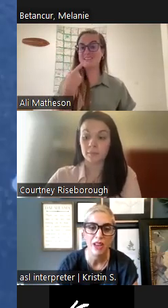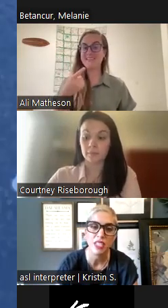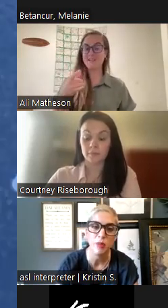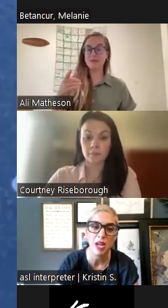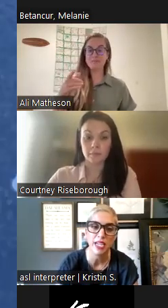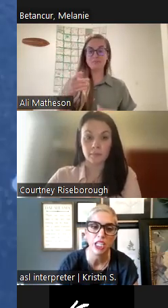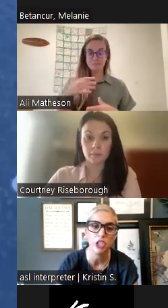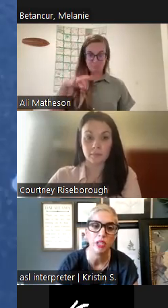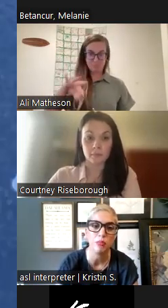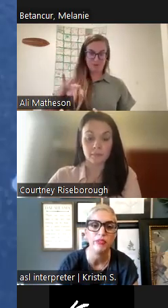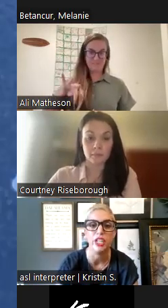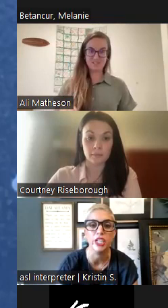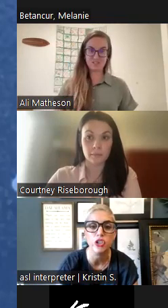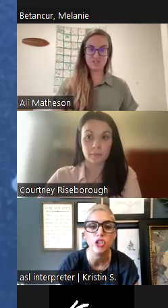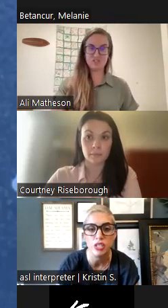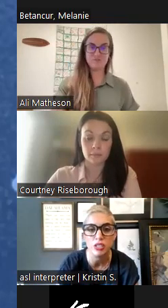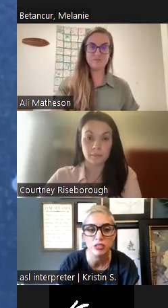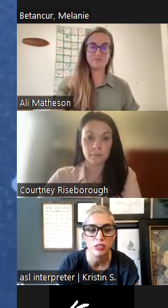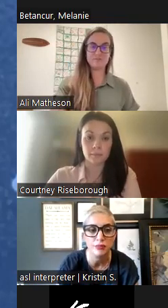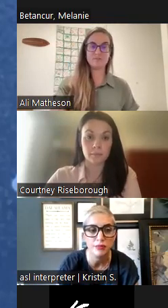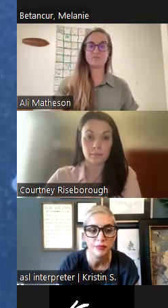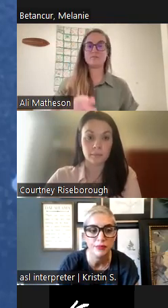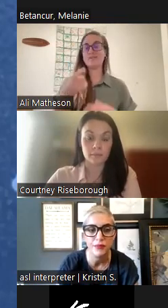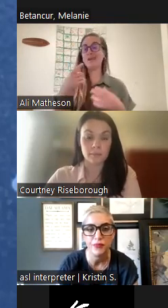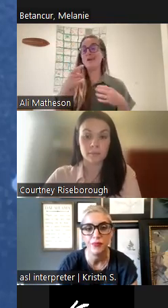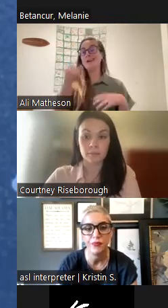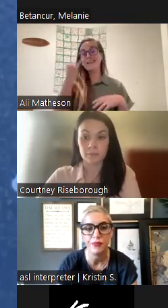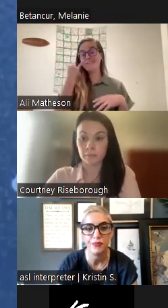So we have to keep in mind hearing privilege.